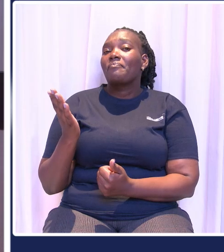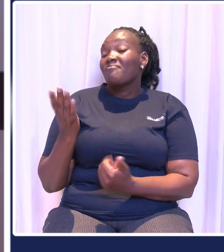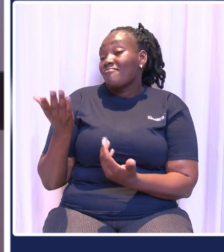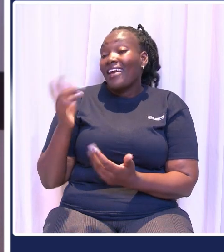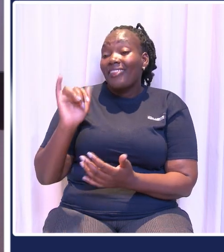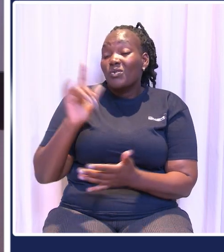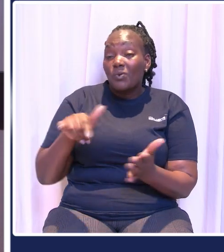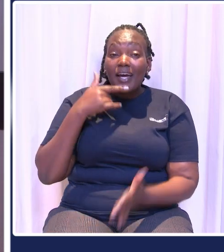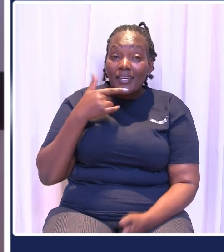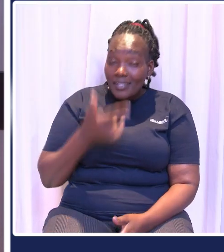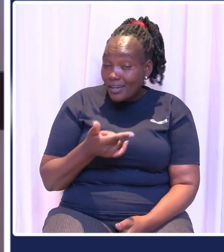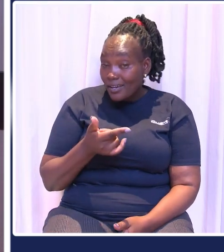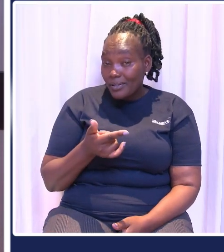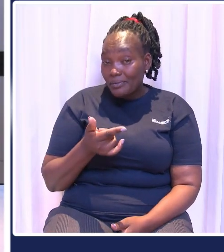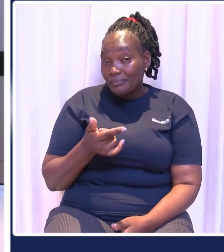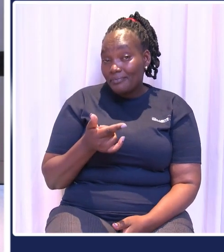I say.